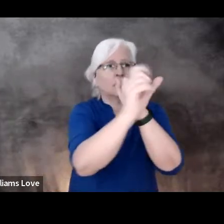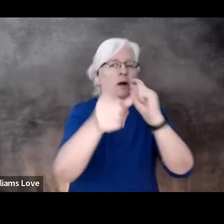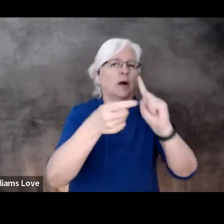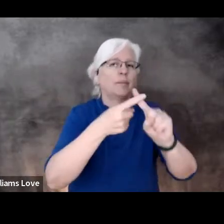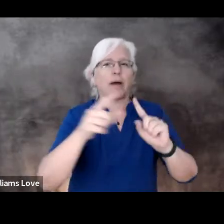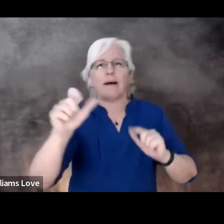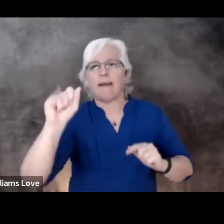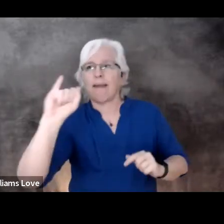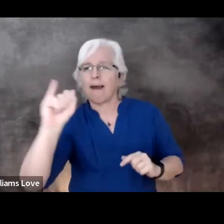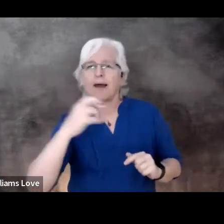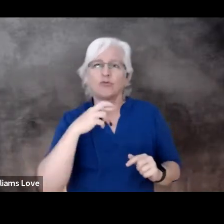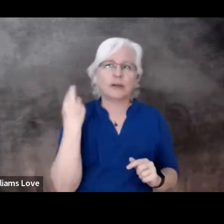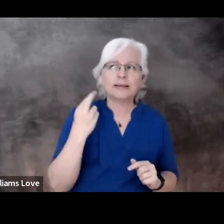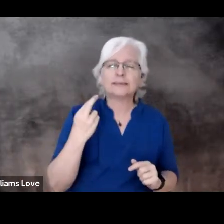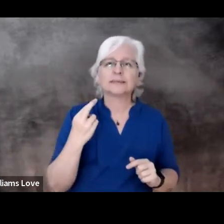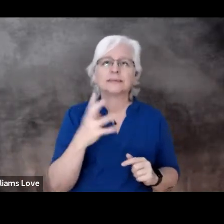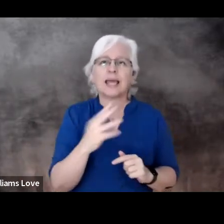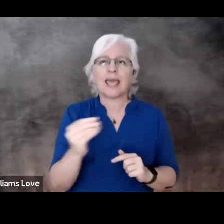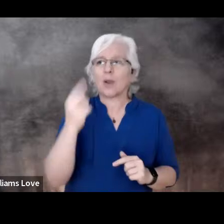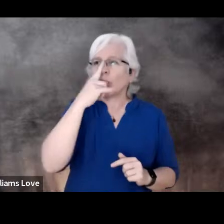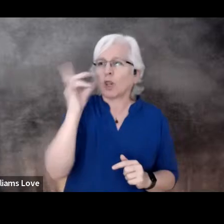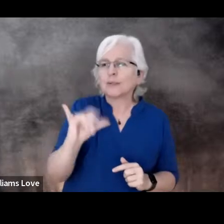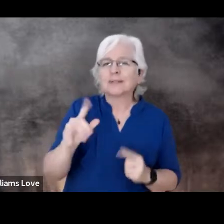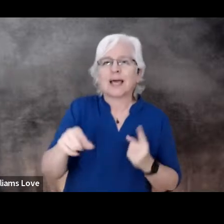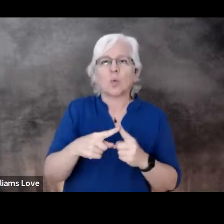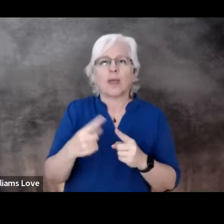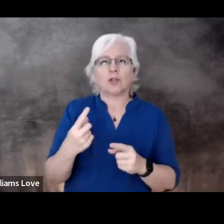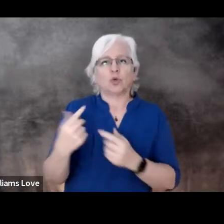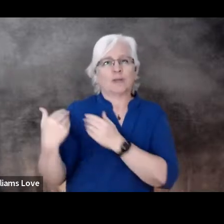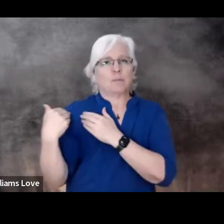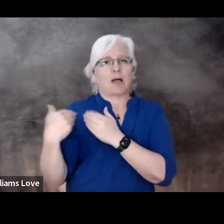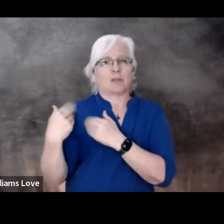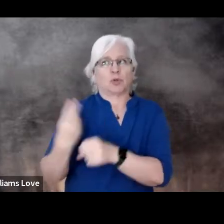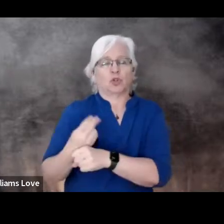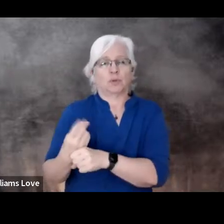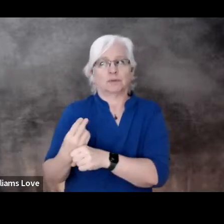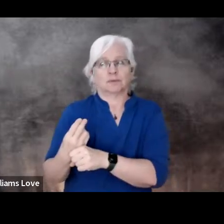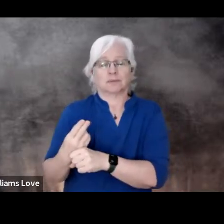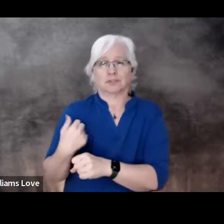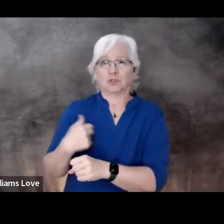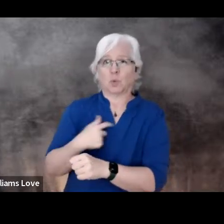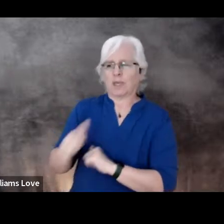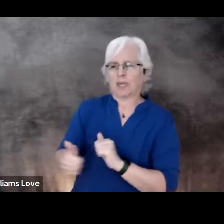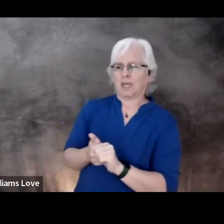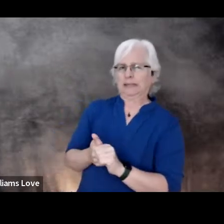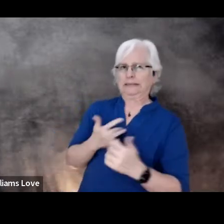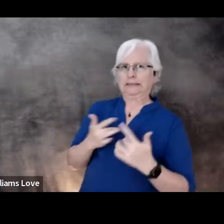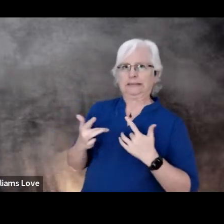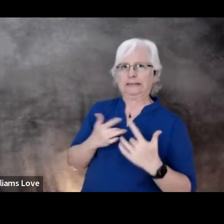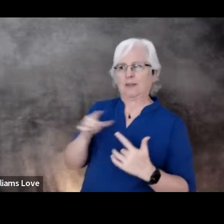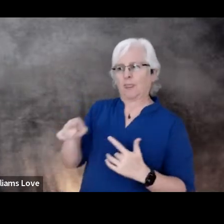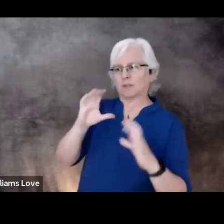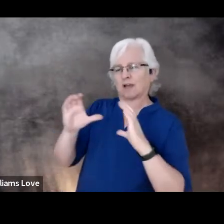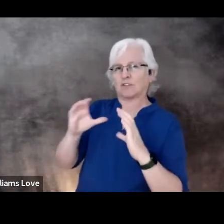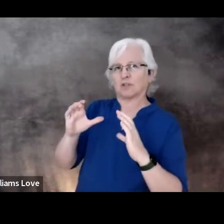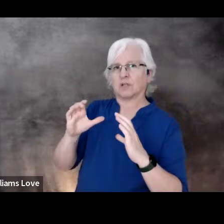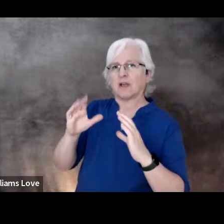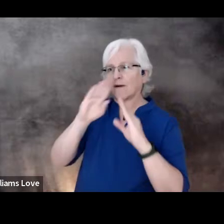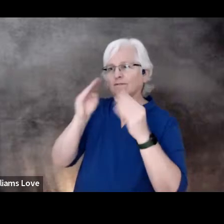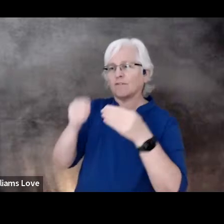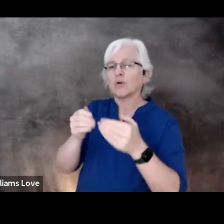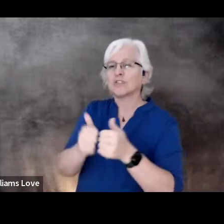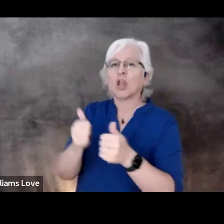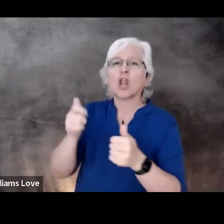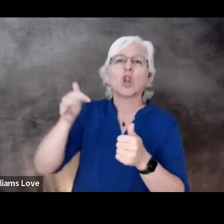what responsible AI use looks like. We worry that sometimes those conversations focus on long-term and